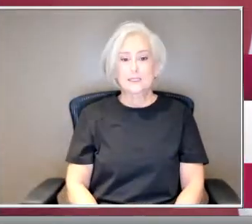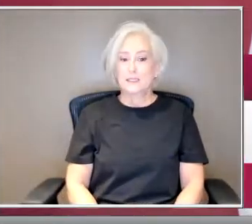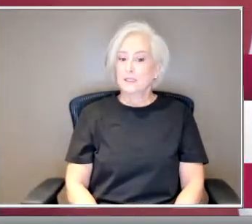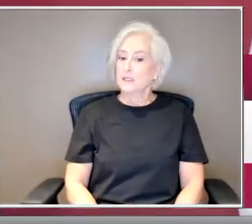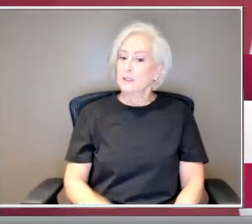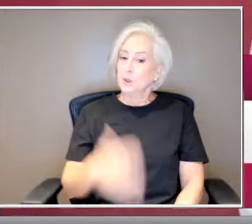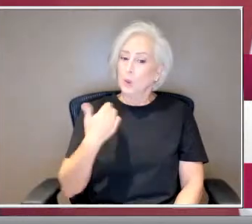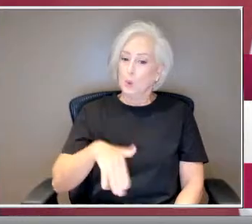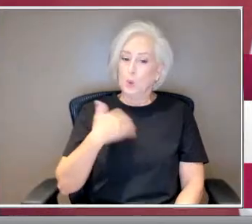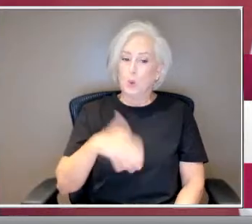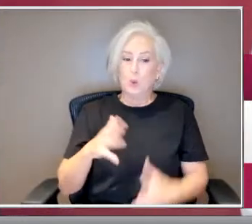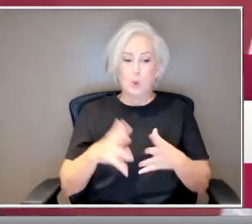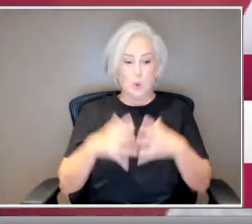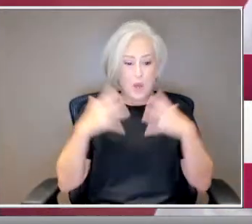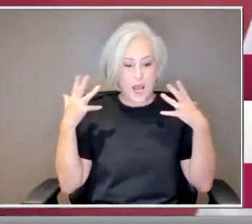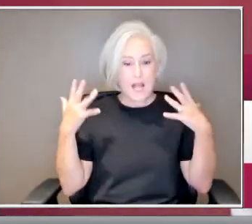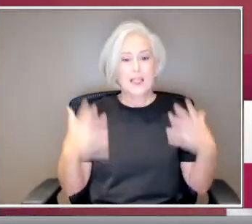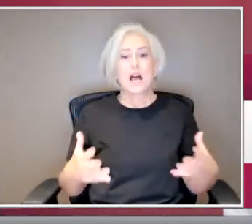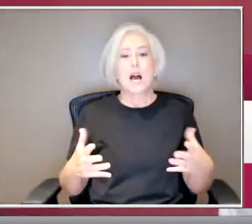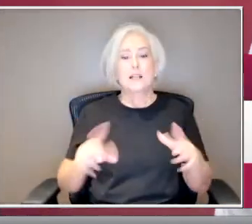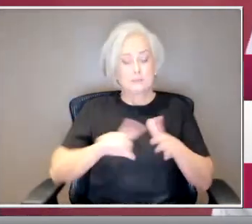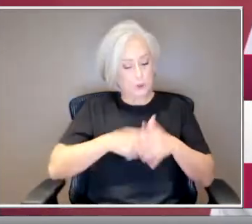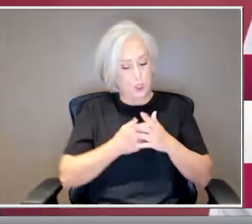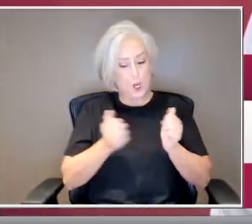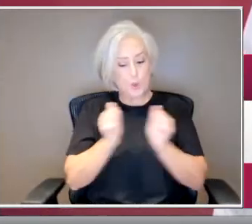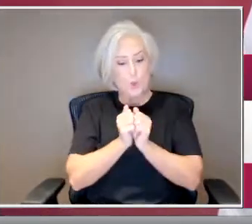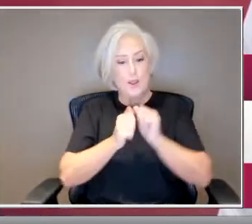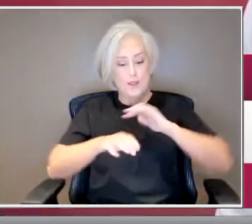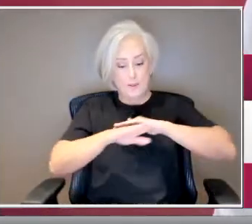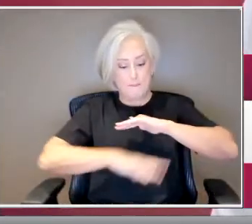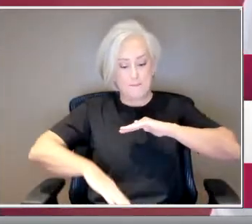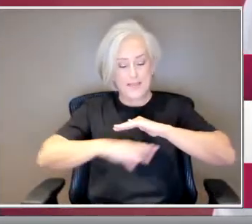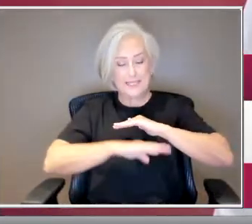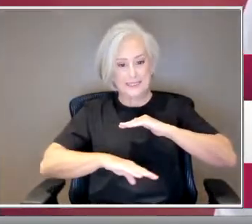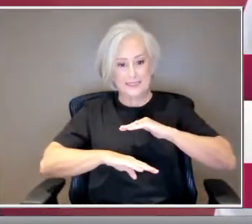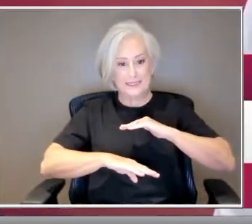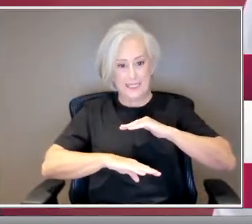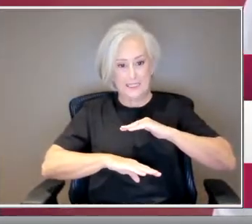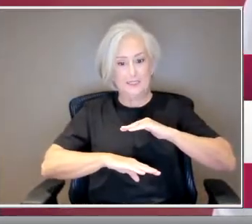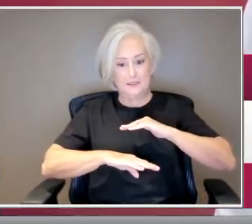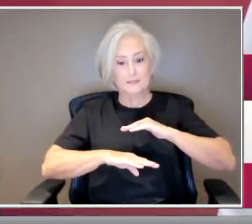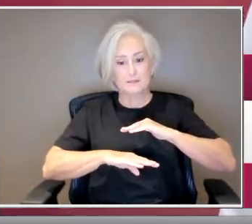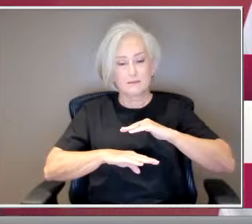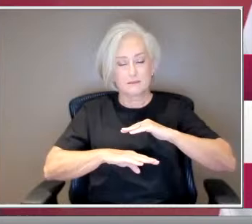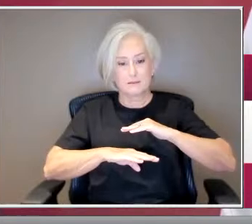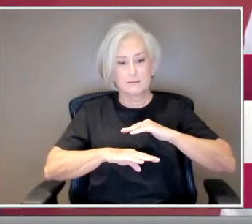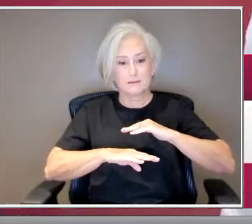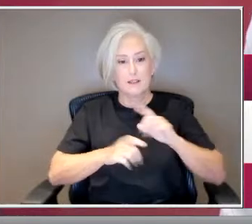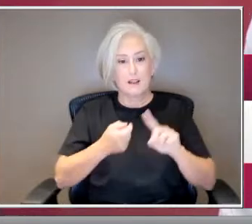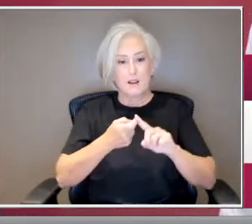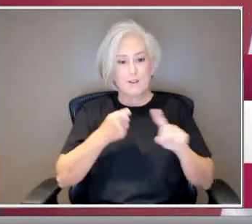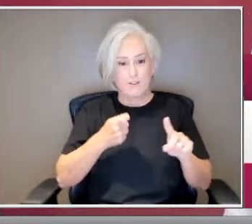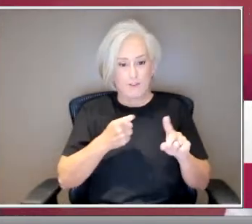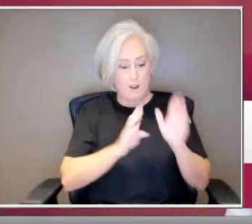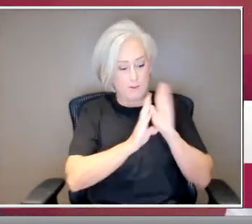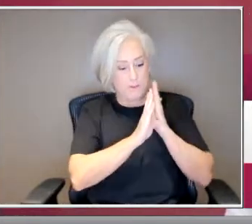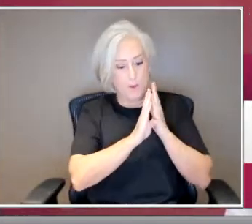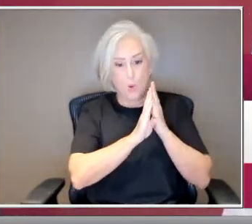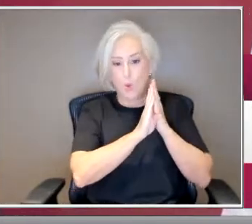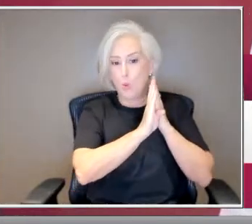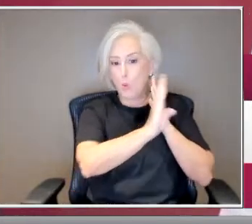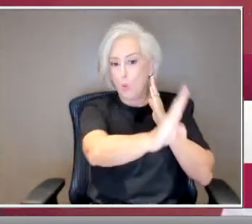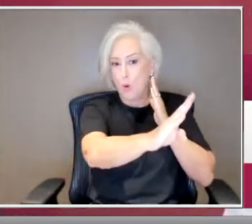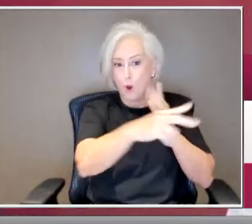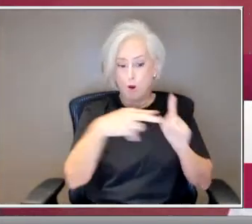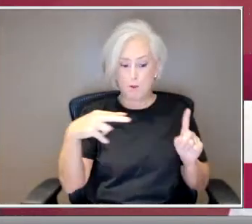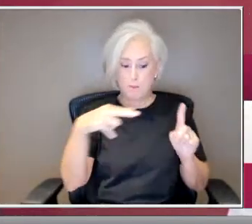We kind of start with the basics of making connections from wall power to battery power